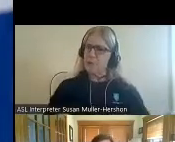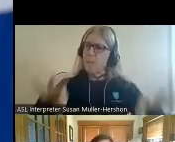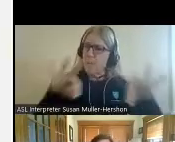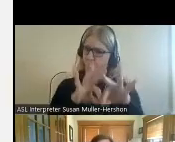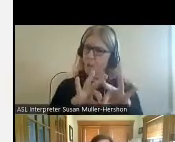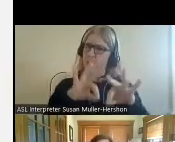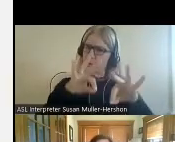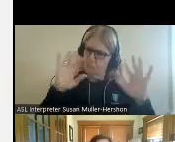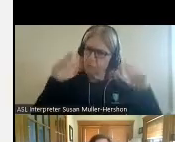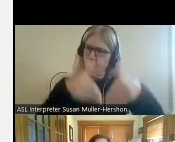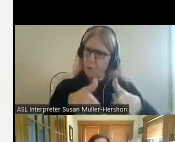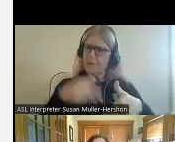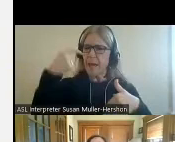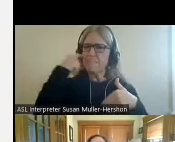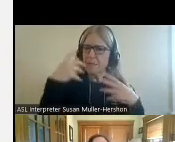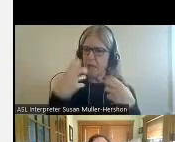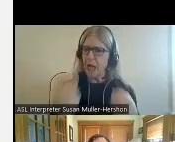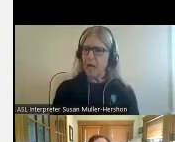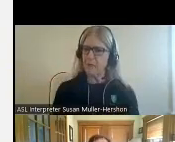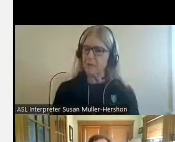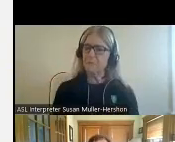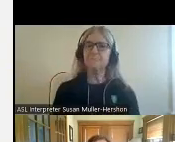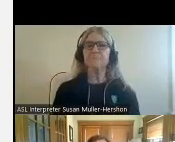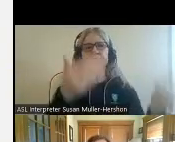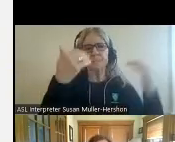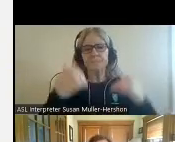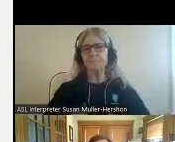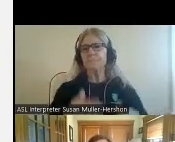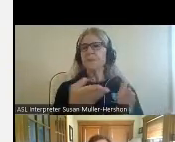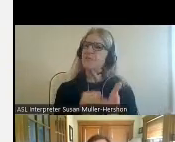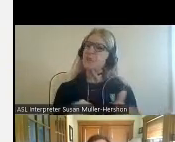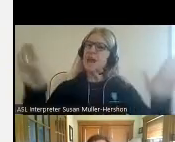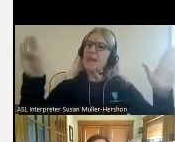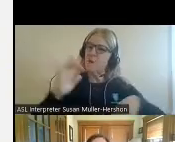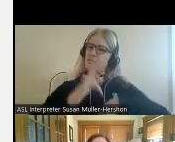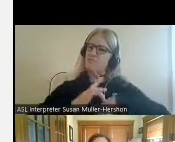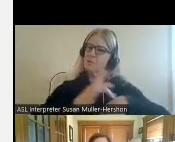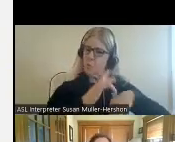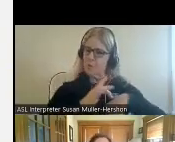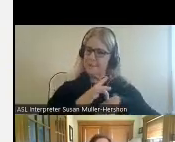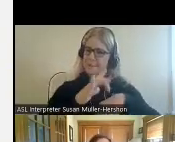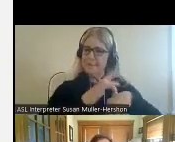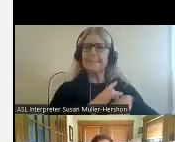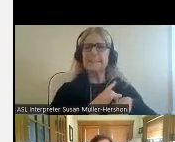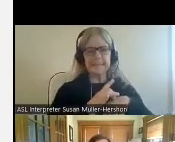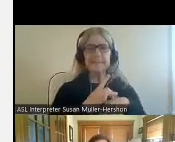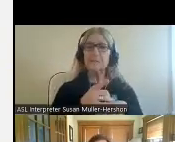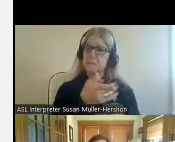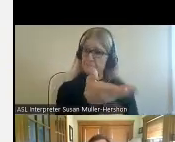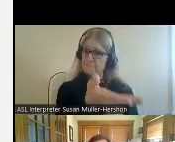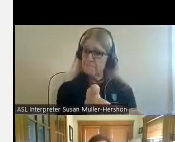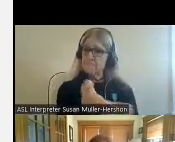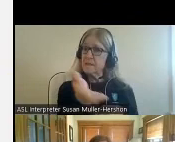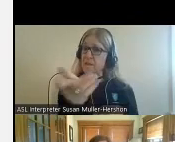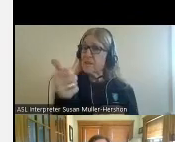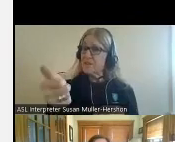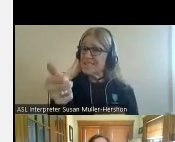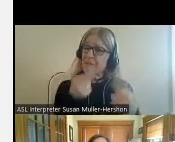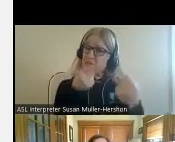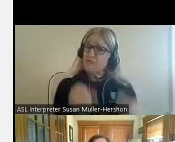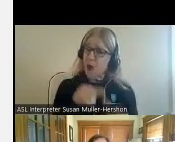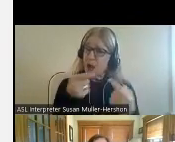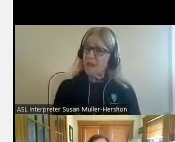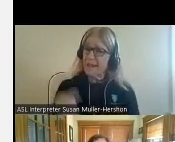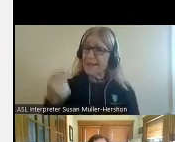health. In terms of general resources to maybe think of checking out if you yourself are maybe struggling with a mental